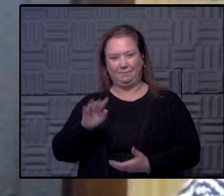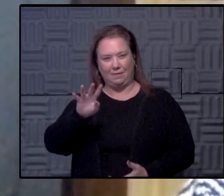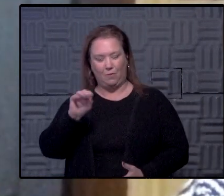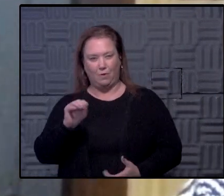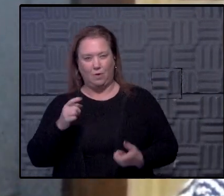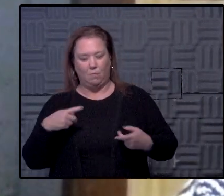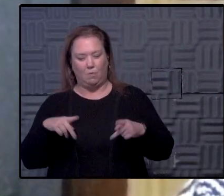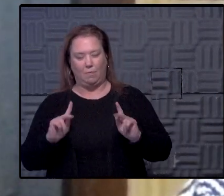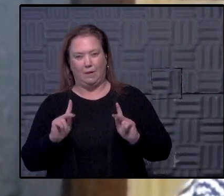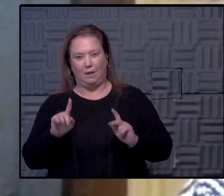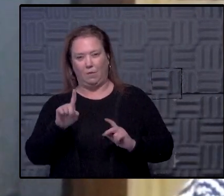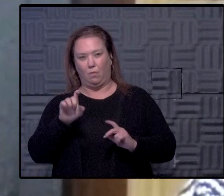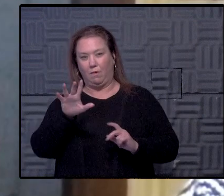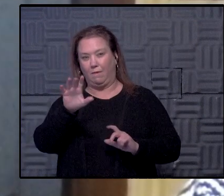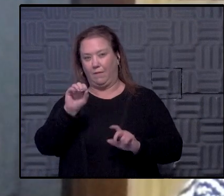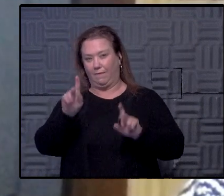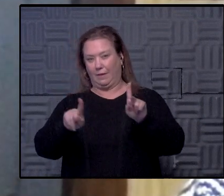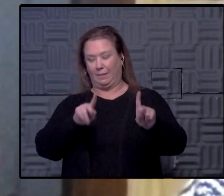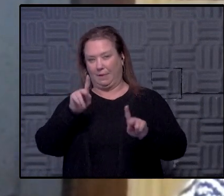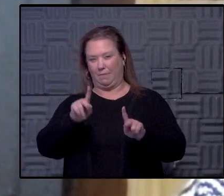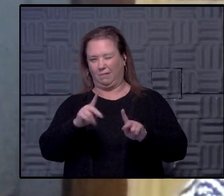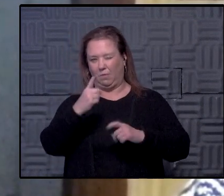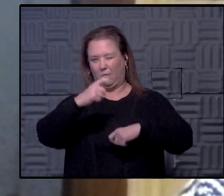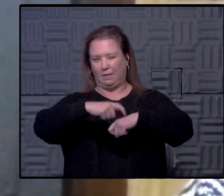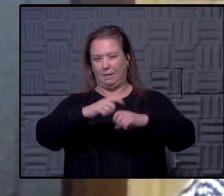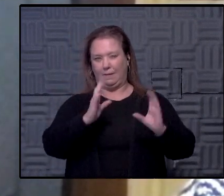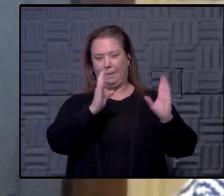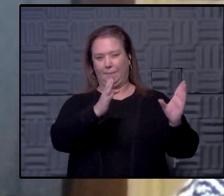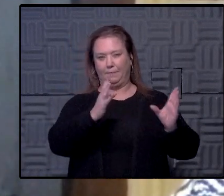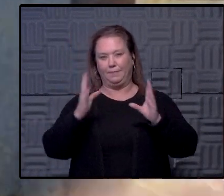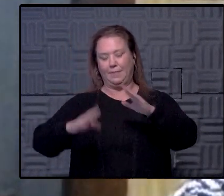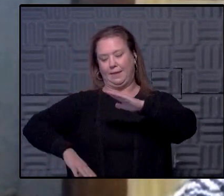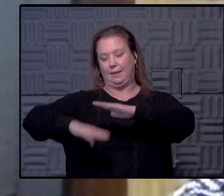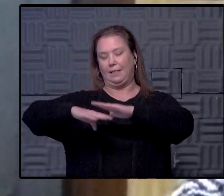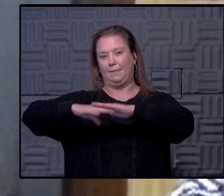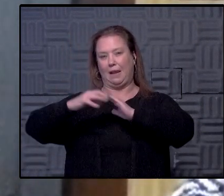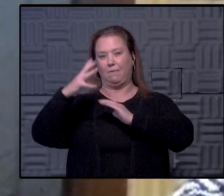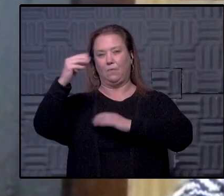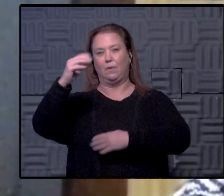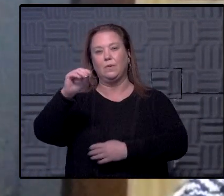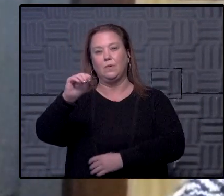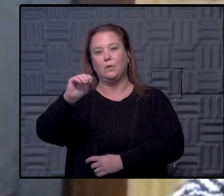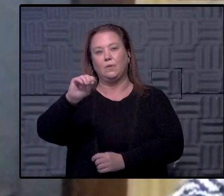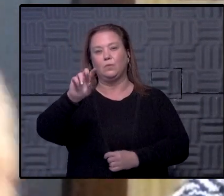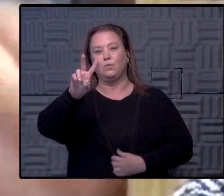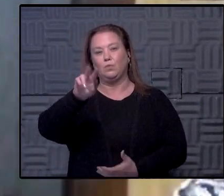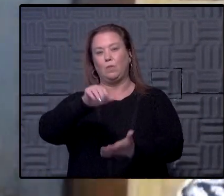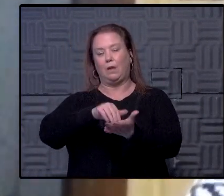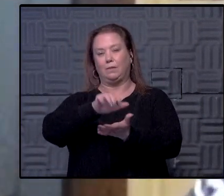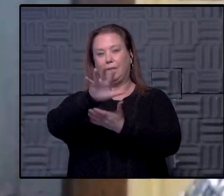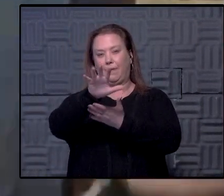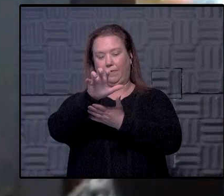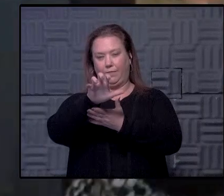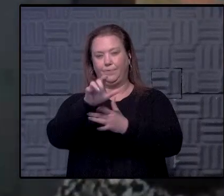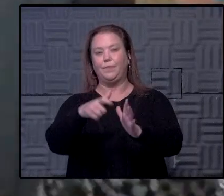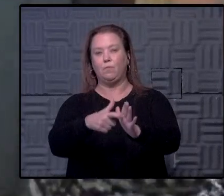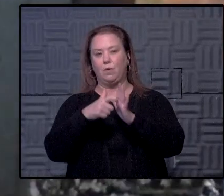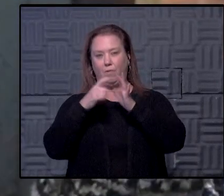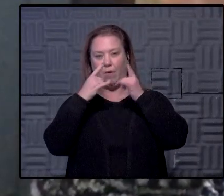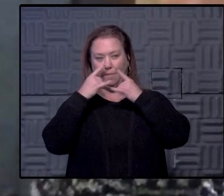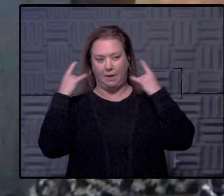only allowing 150 people in at one time. And there's a capacity outdoor of 2,500. We're requiring